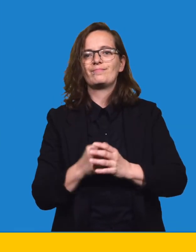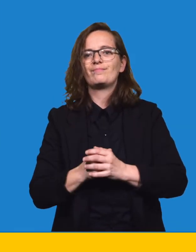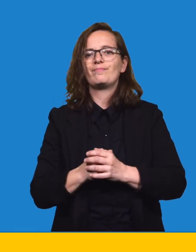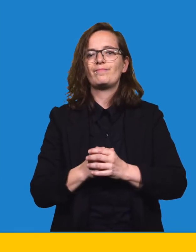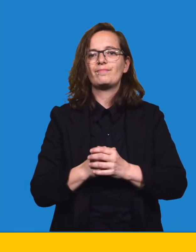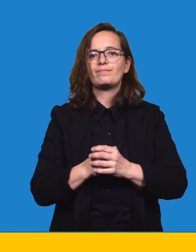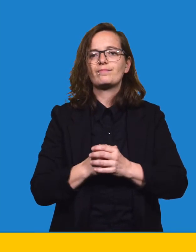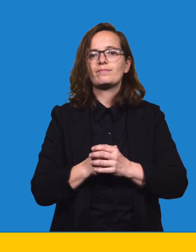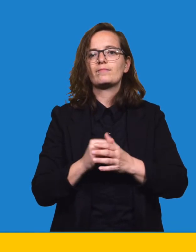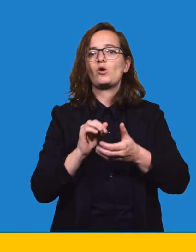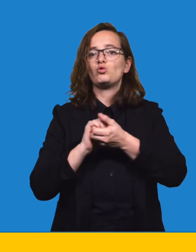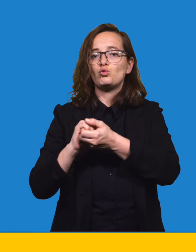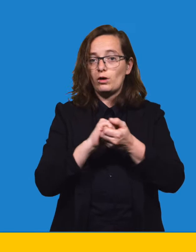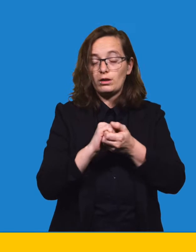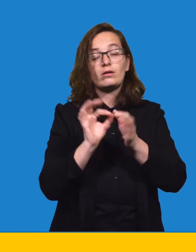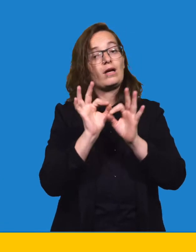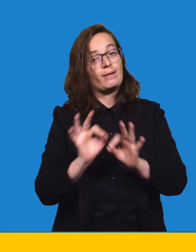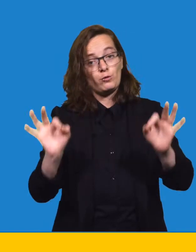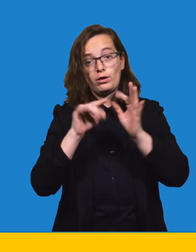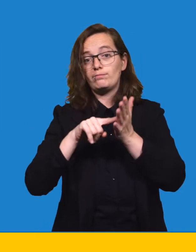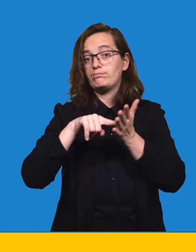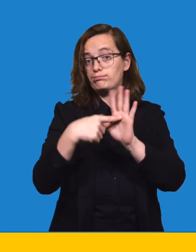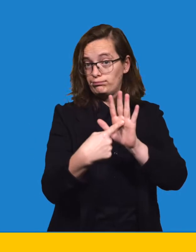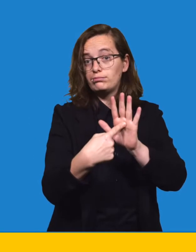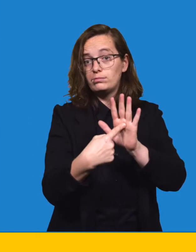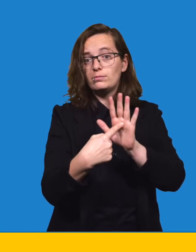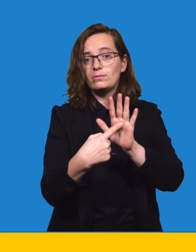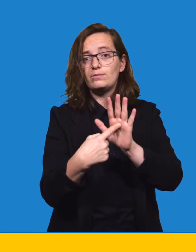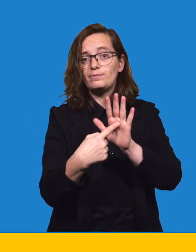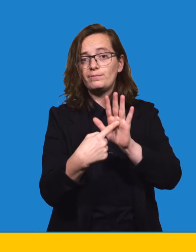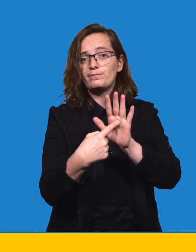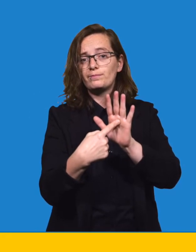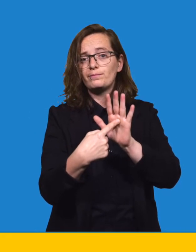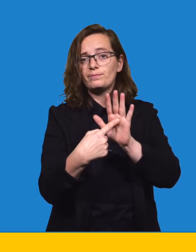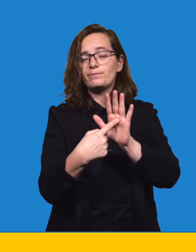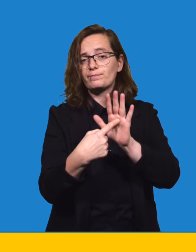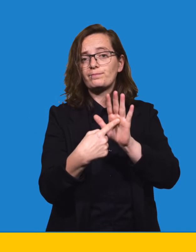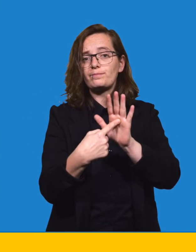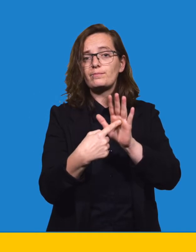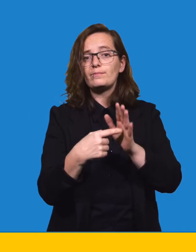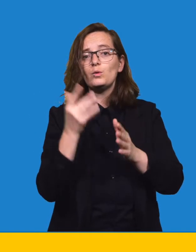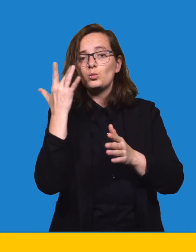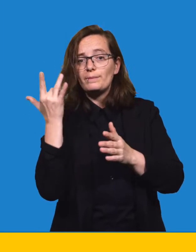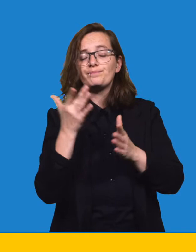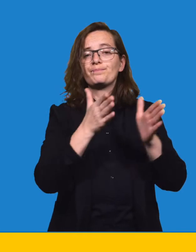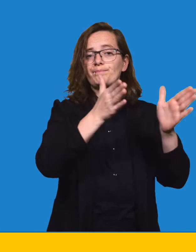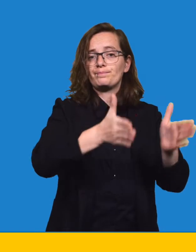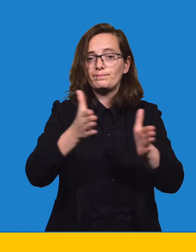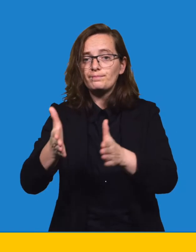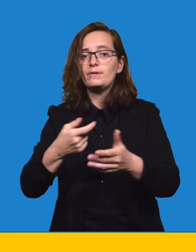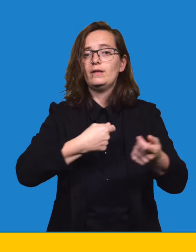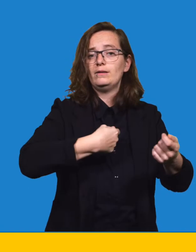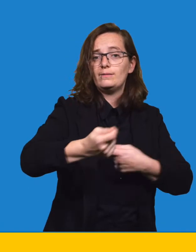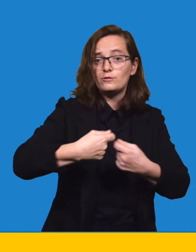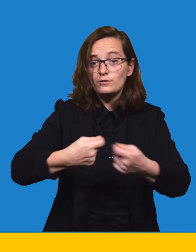Recently, solidarity has once again taken center stage in the European political landscape, when the continent started facing new shared